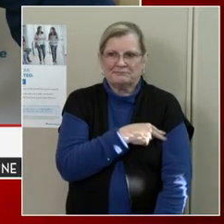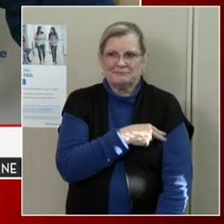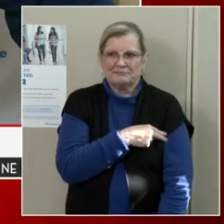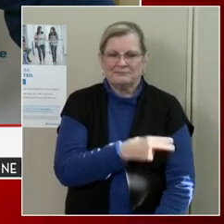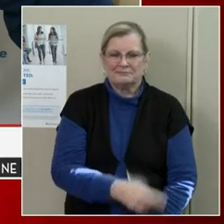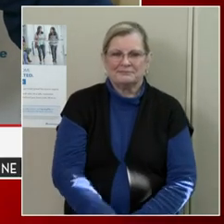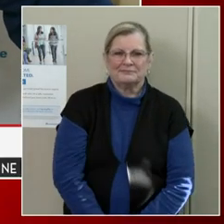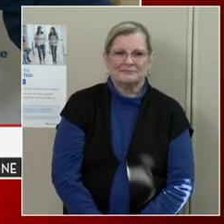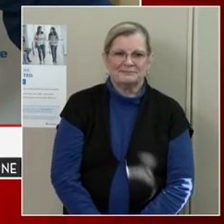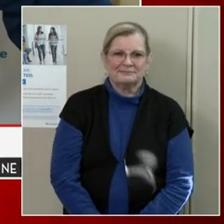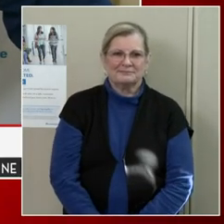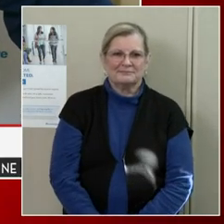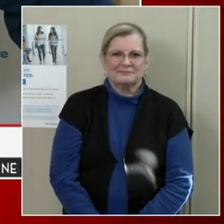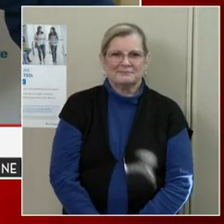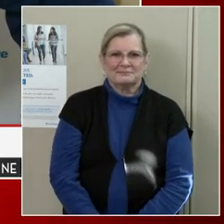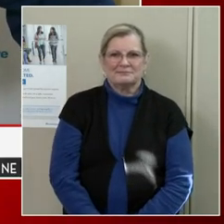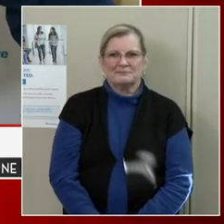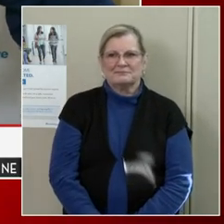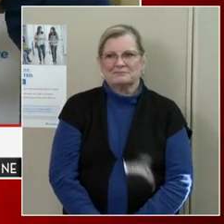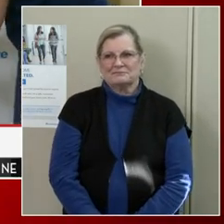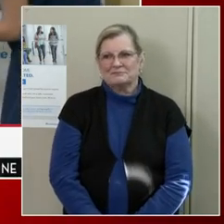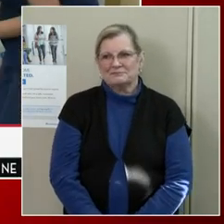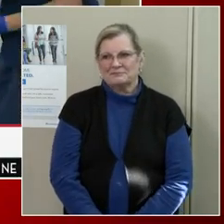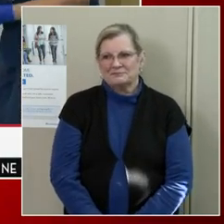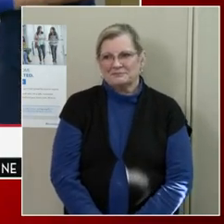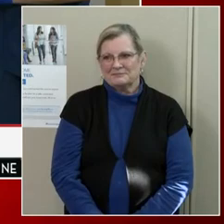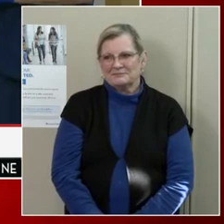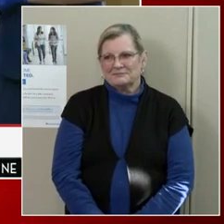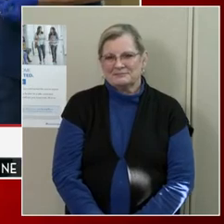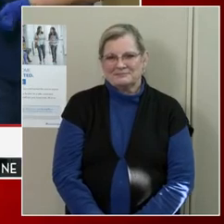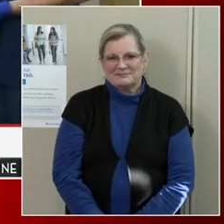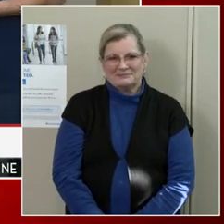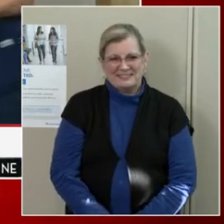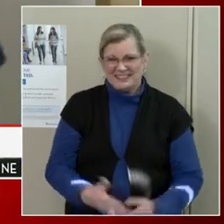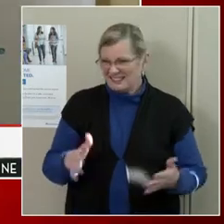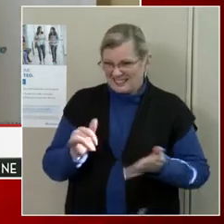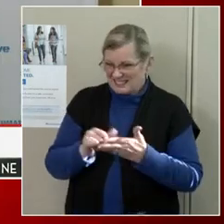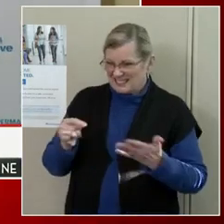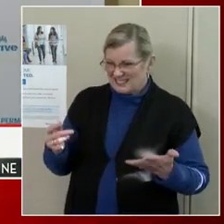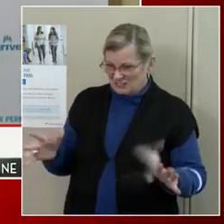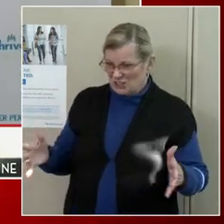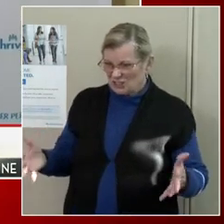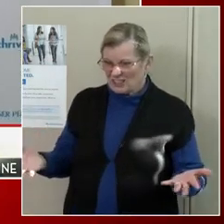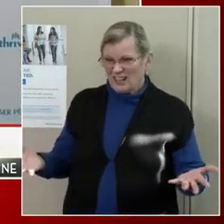Got it. You did it already? I did.